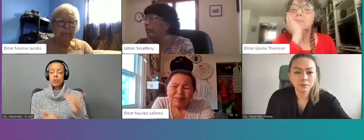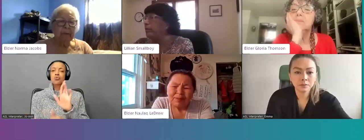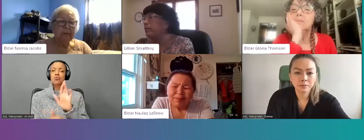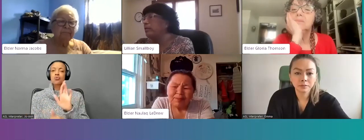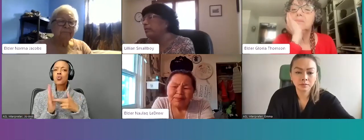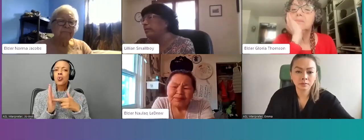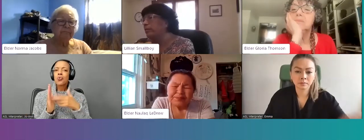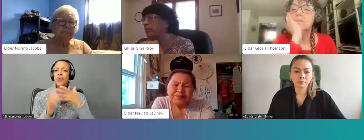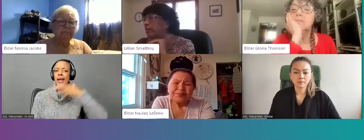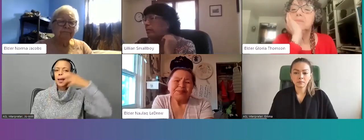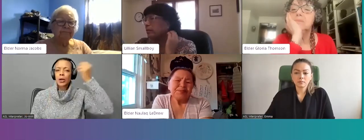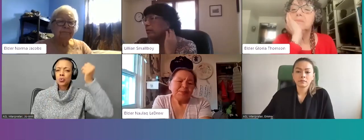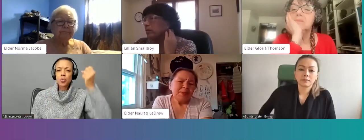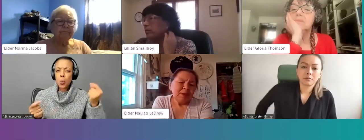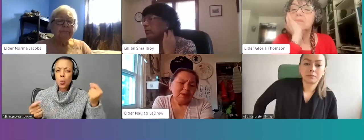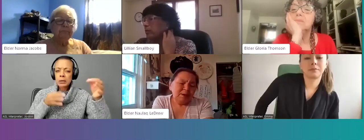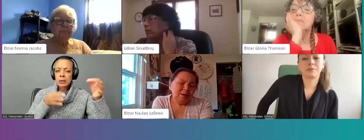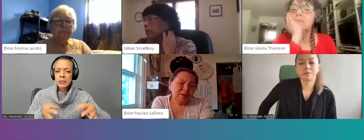elder?